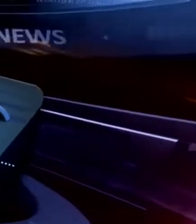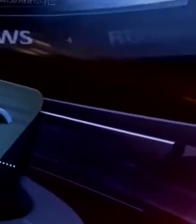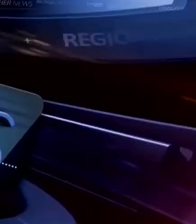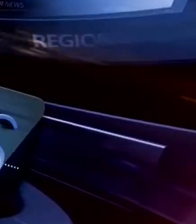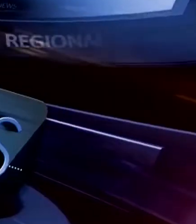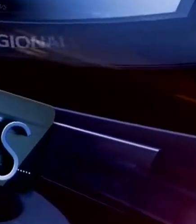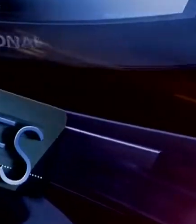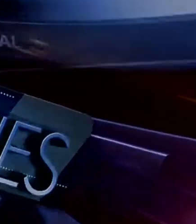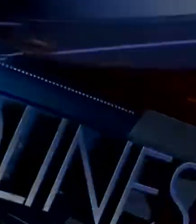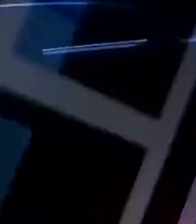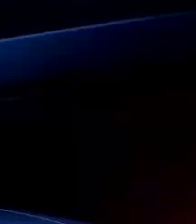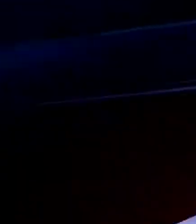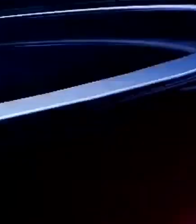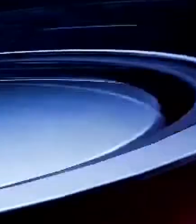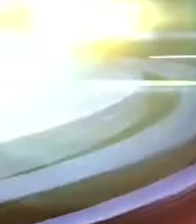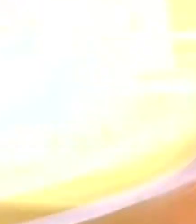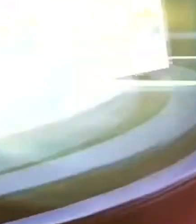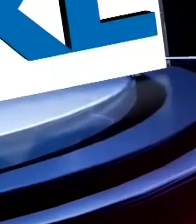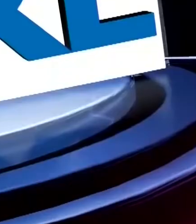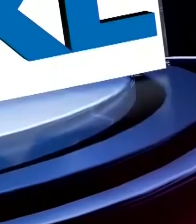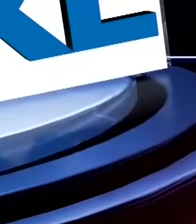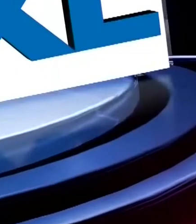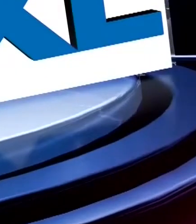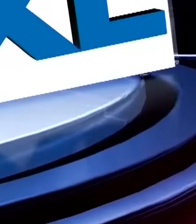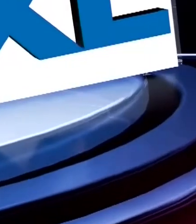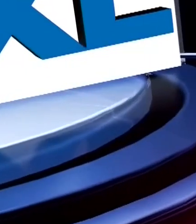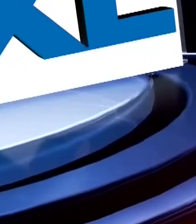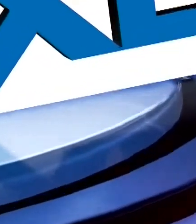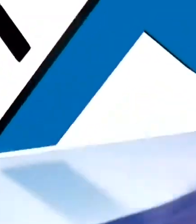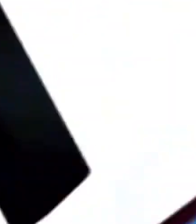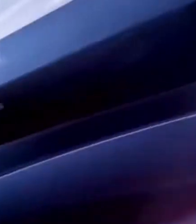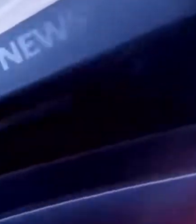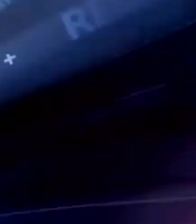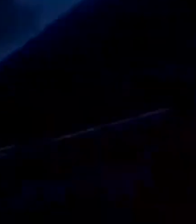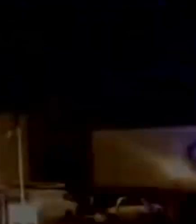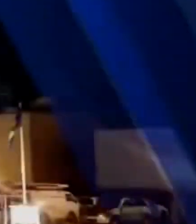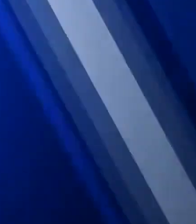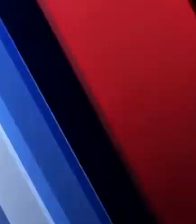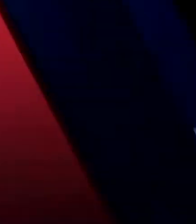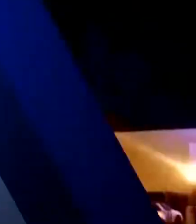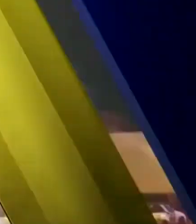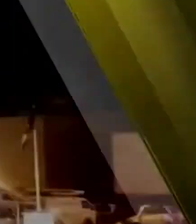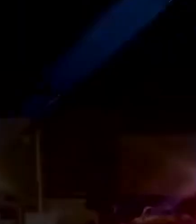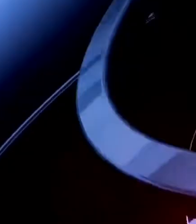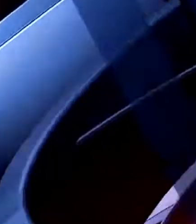Newsnight Headlines was brought to you compliments Omega XL.